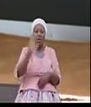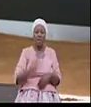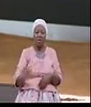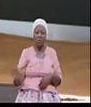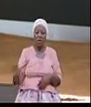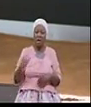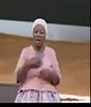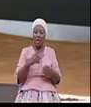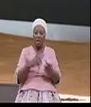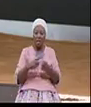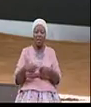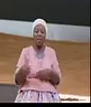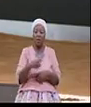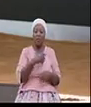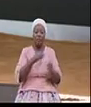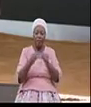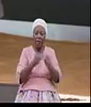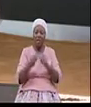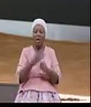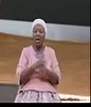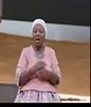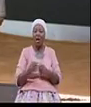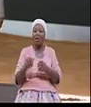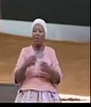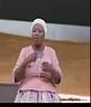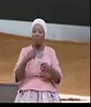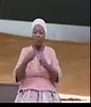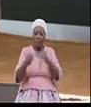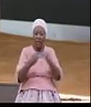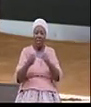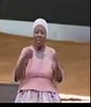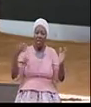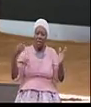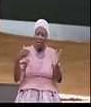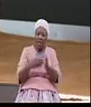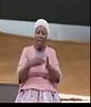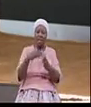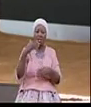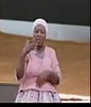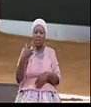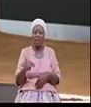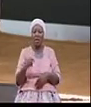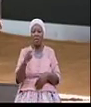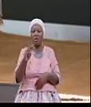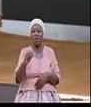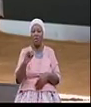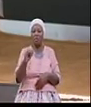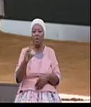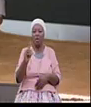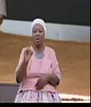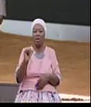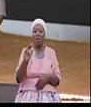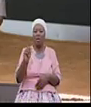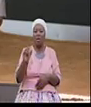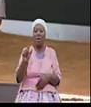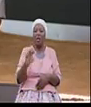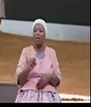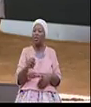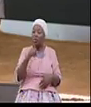they'll fight and contend against the Midianites. Not against fellow